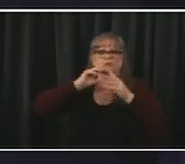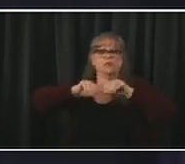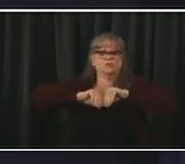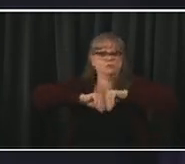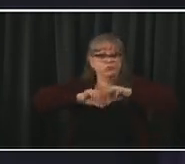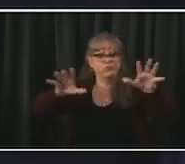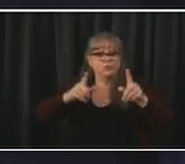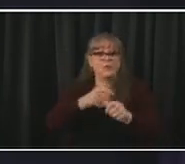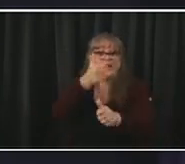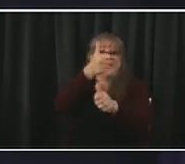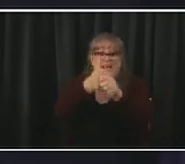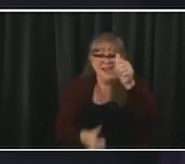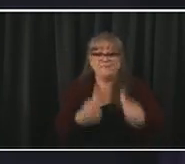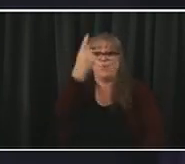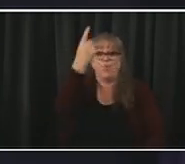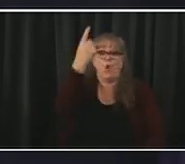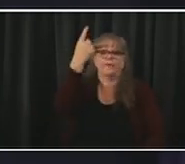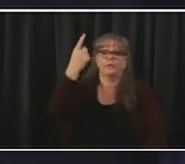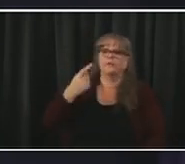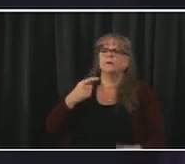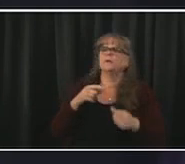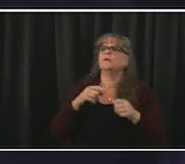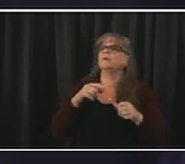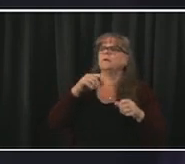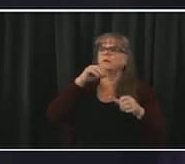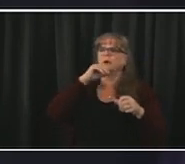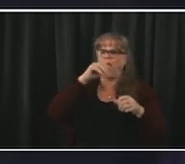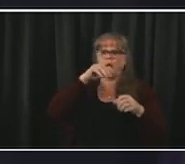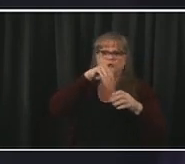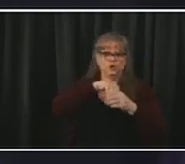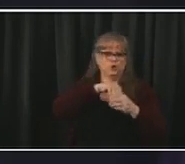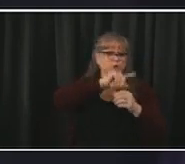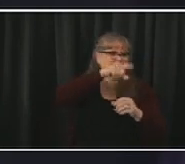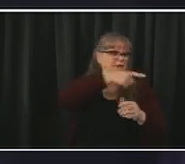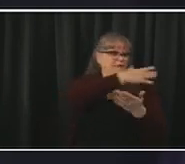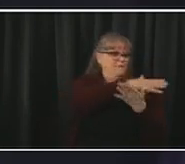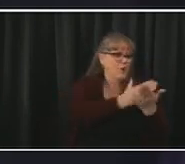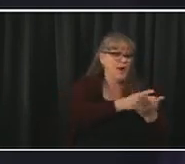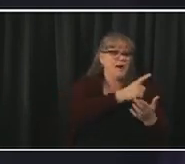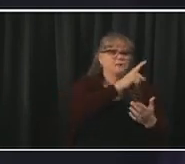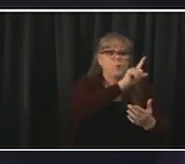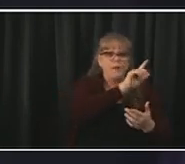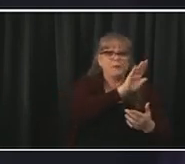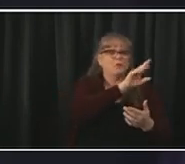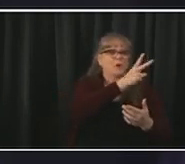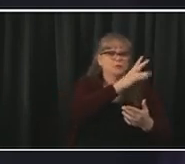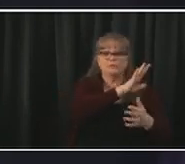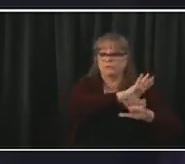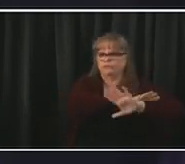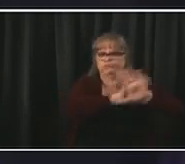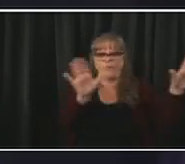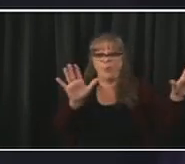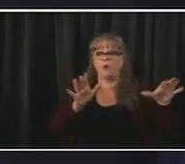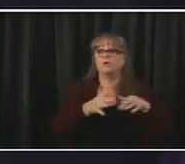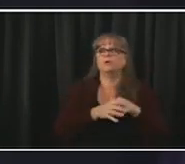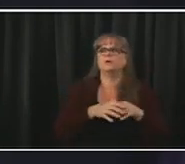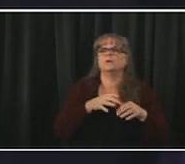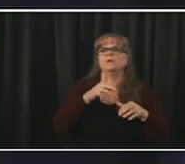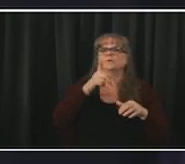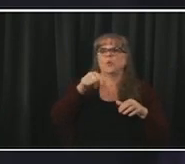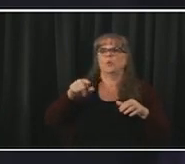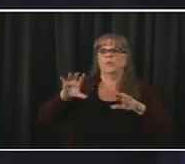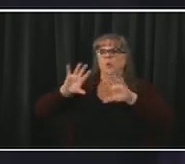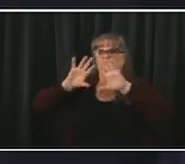phases, no more tiering. Possible criterion based on age. It might simply be 40 and up, and then a few weeks later, 39 and under,